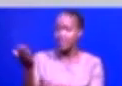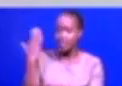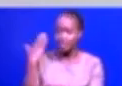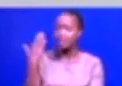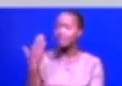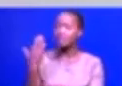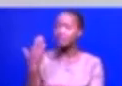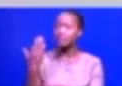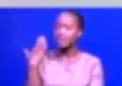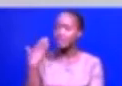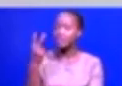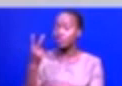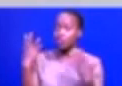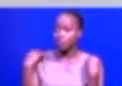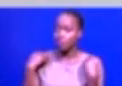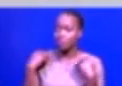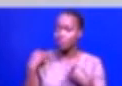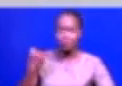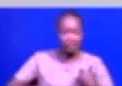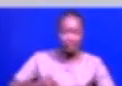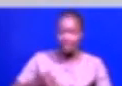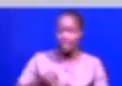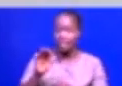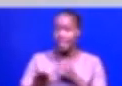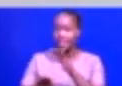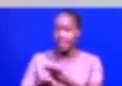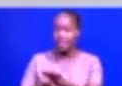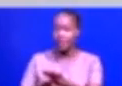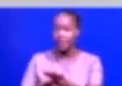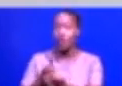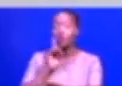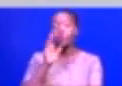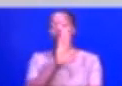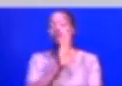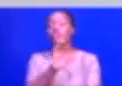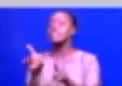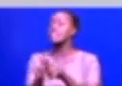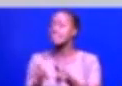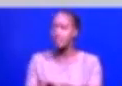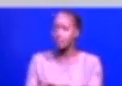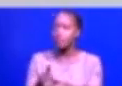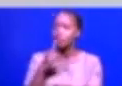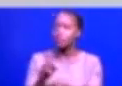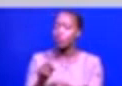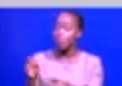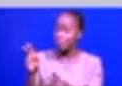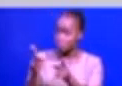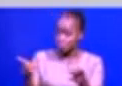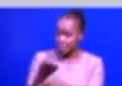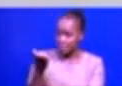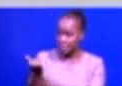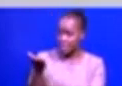Nyayo, and I can assure you that even tomorrow evening, that will be the same. And so this is a place